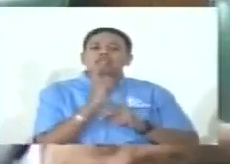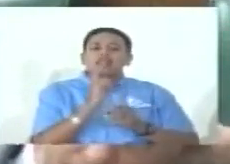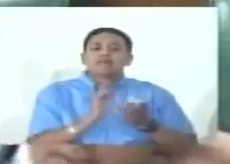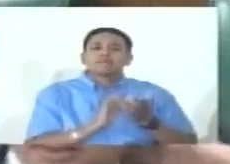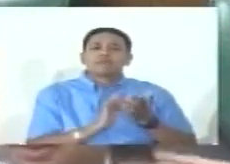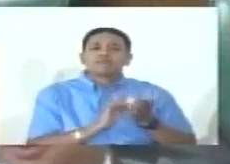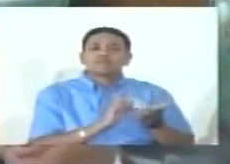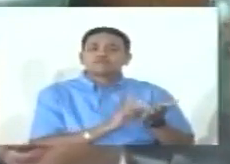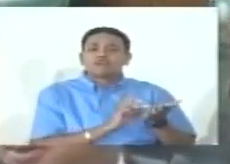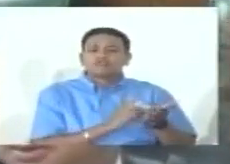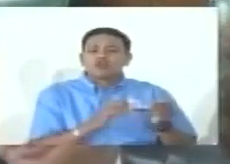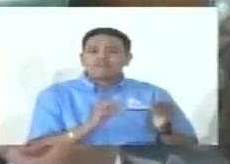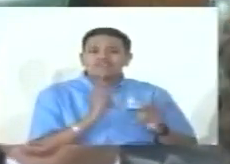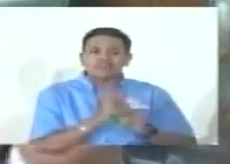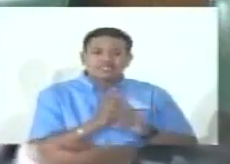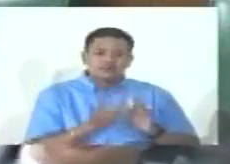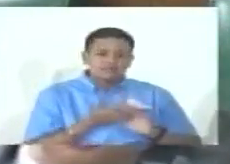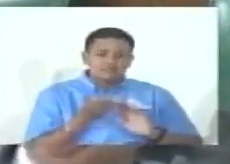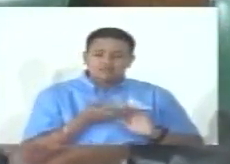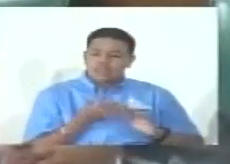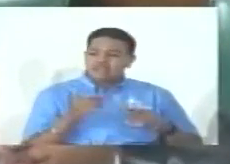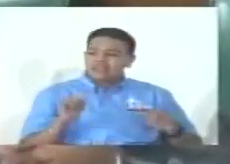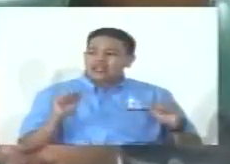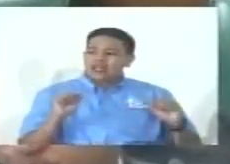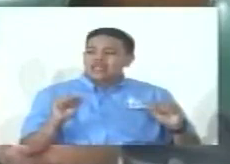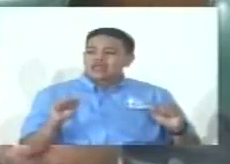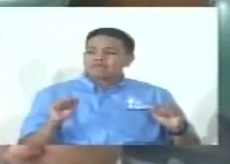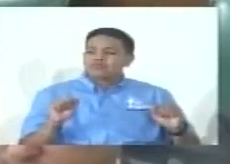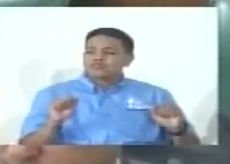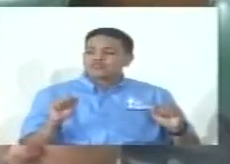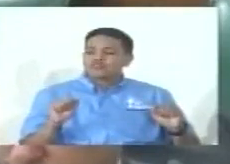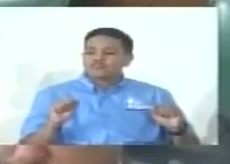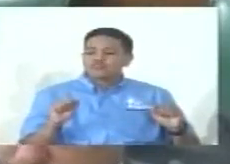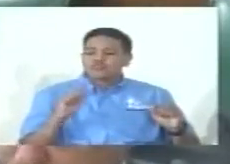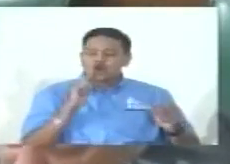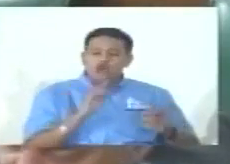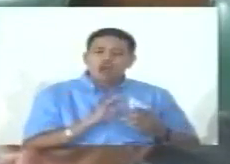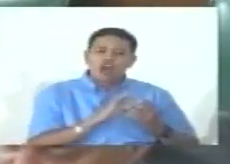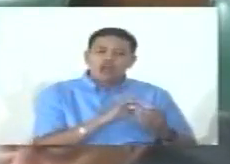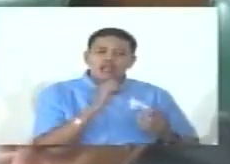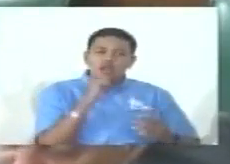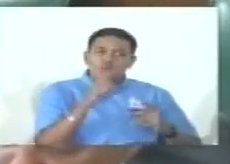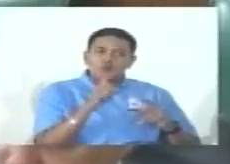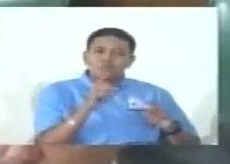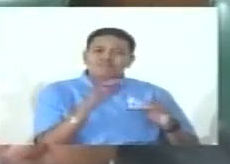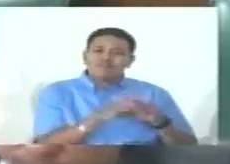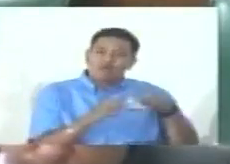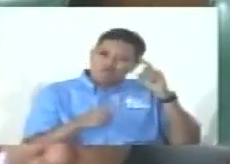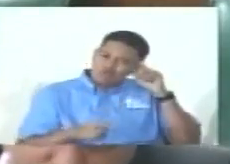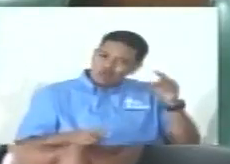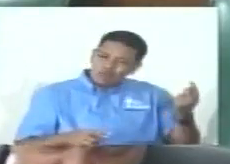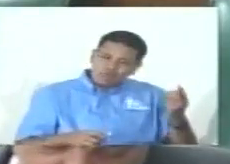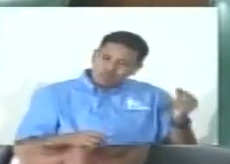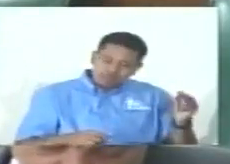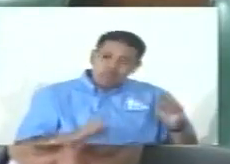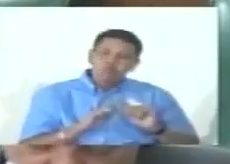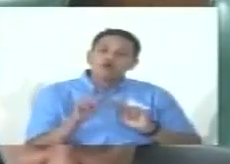practice and still is able to connect not just with constituents but to also connect